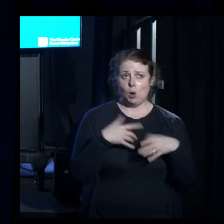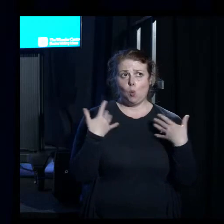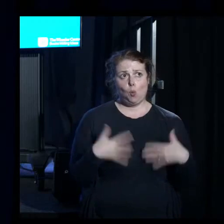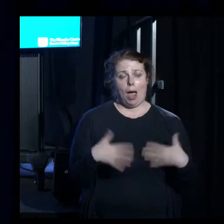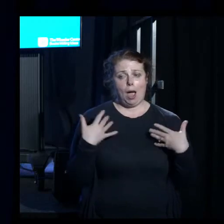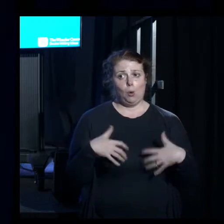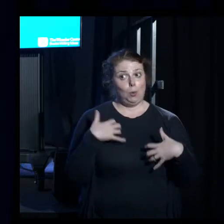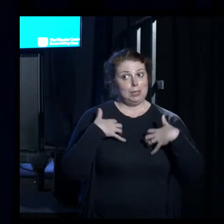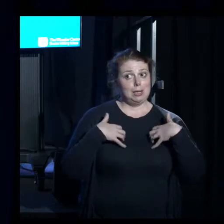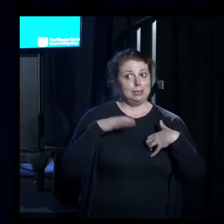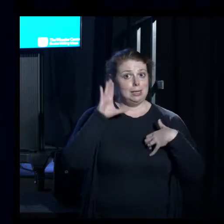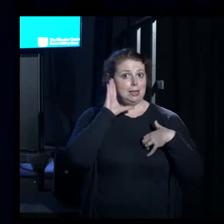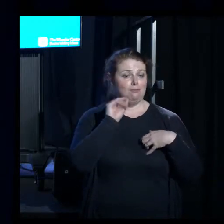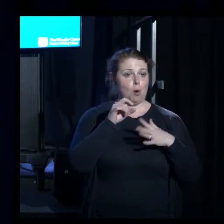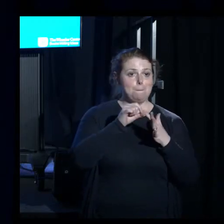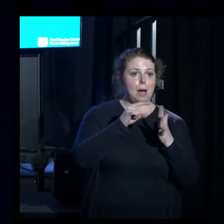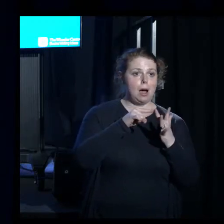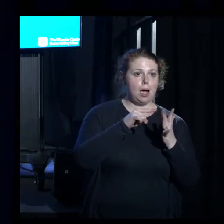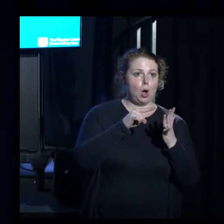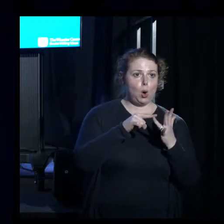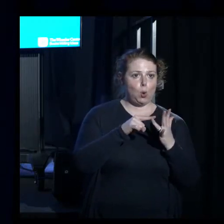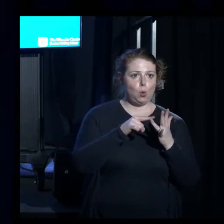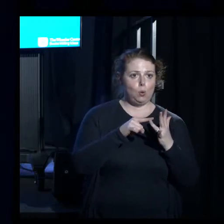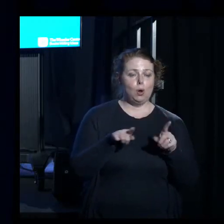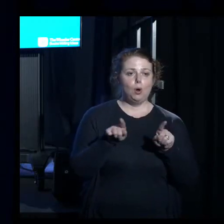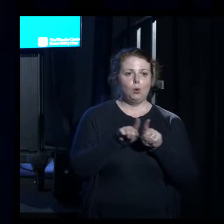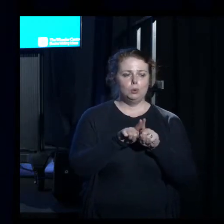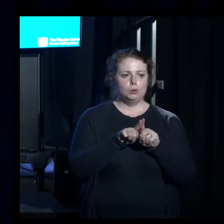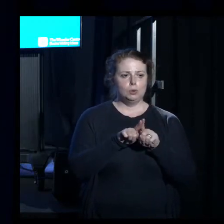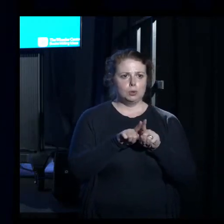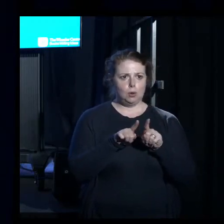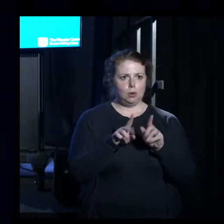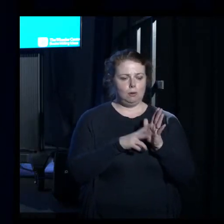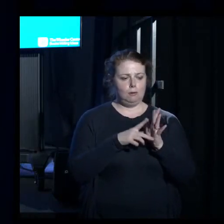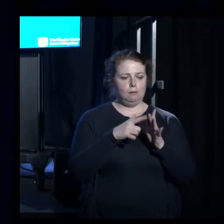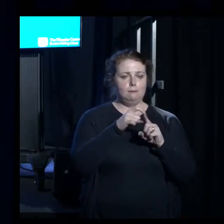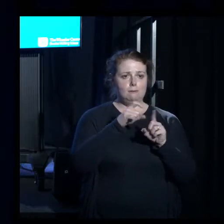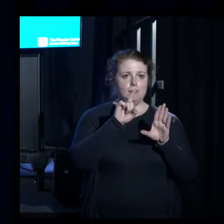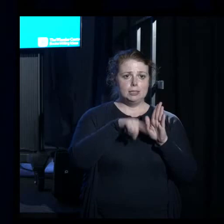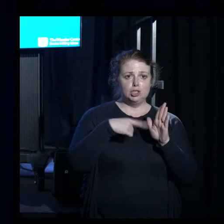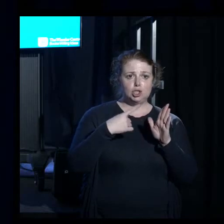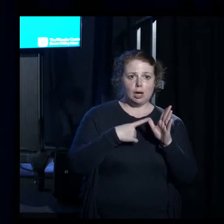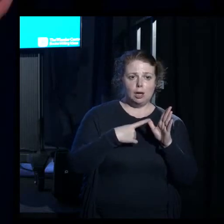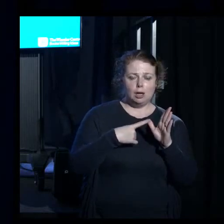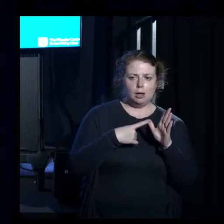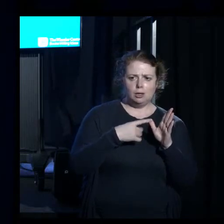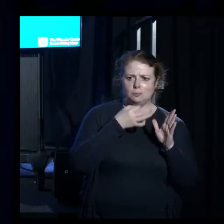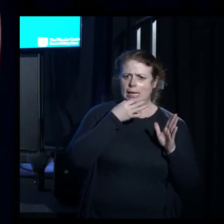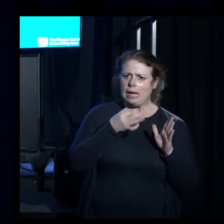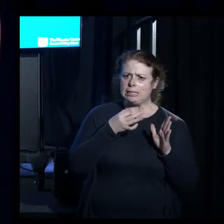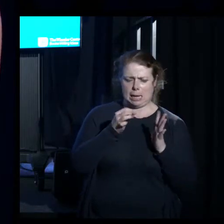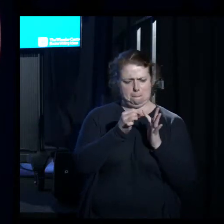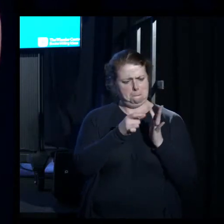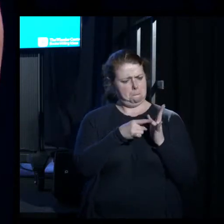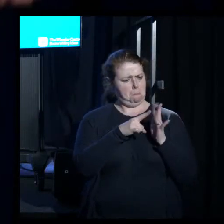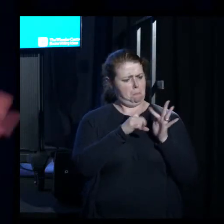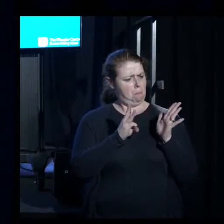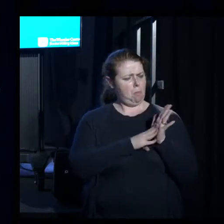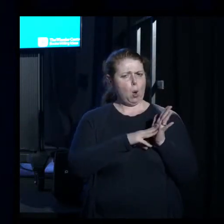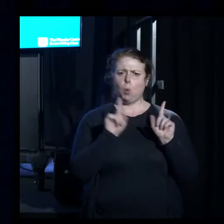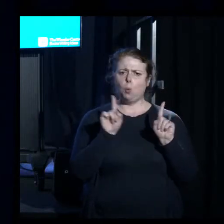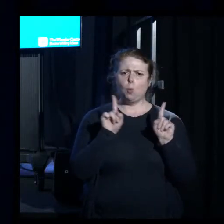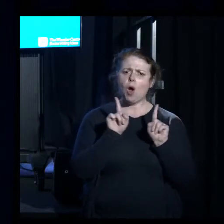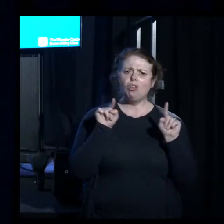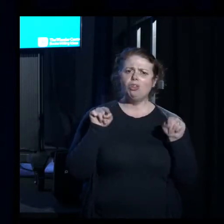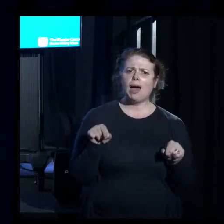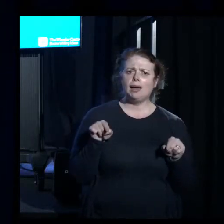Excited to hear from Pai O. And Vidya Rajan has been asking the question, what is poem? So we'll find